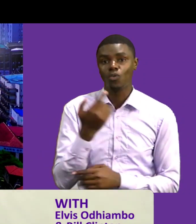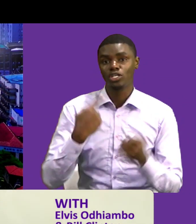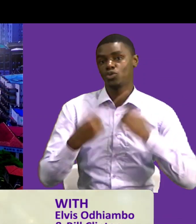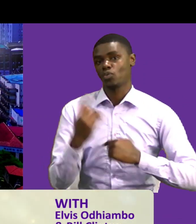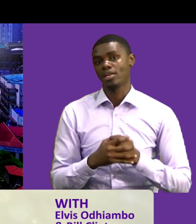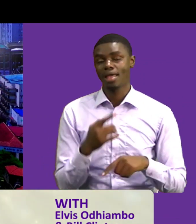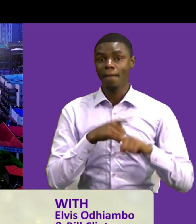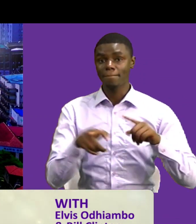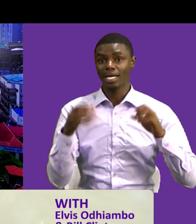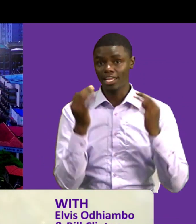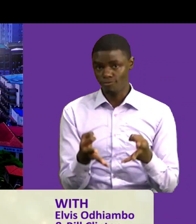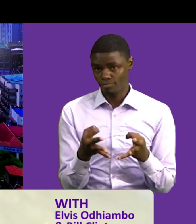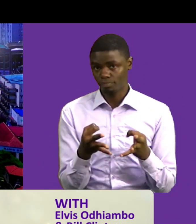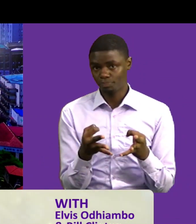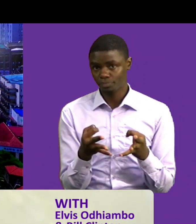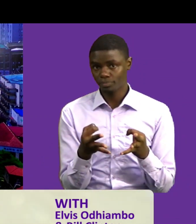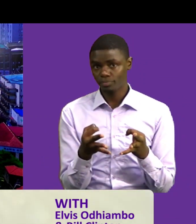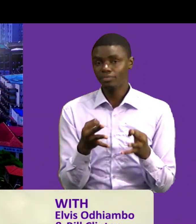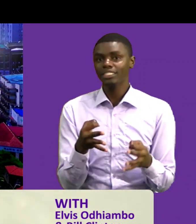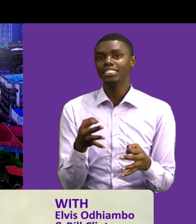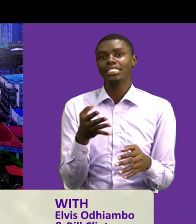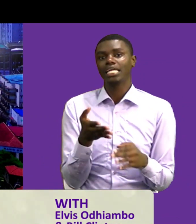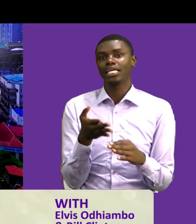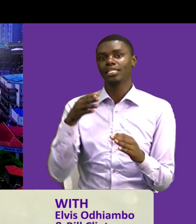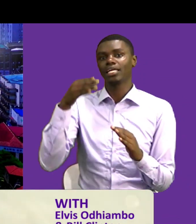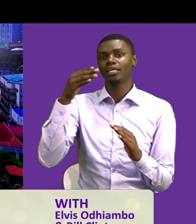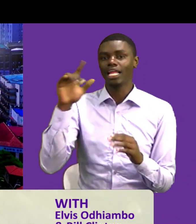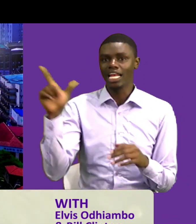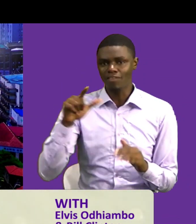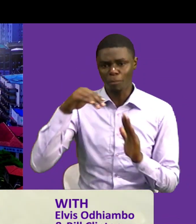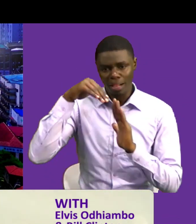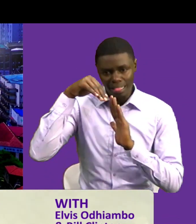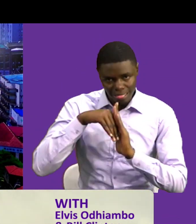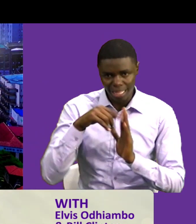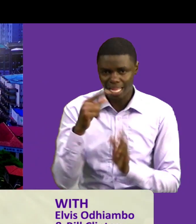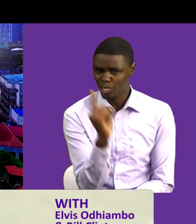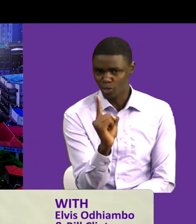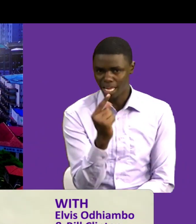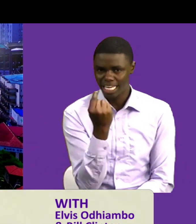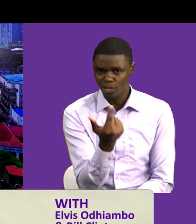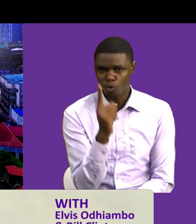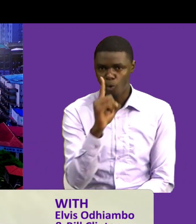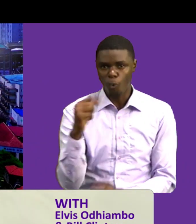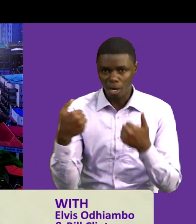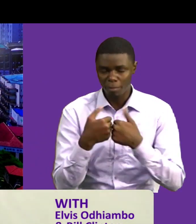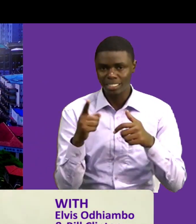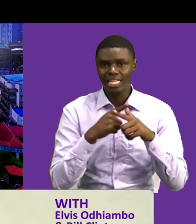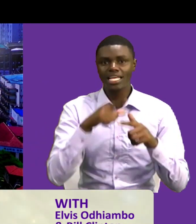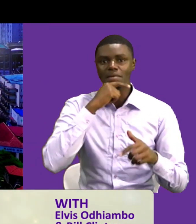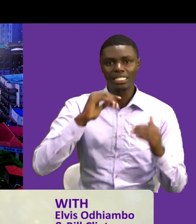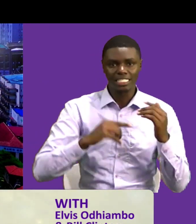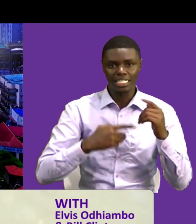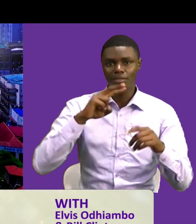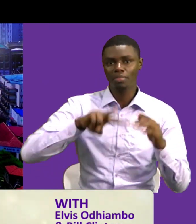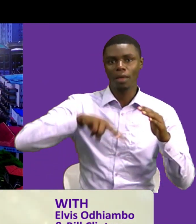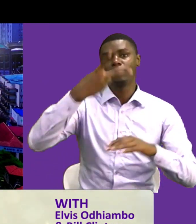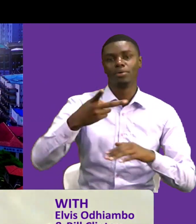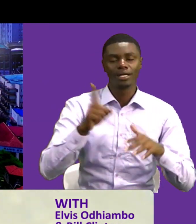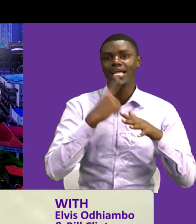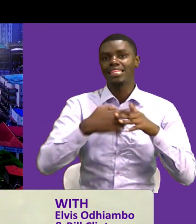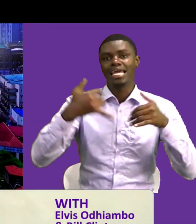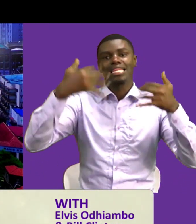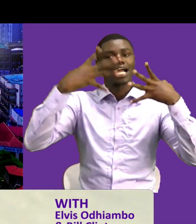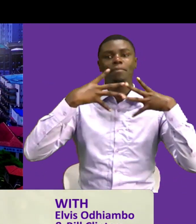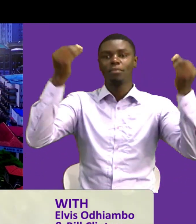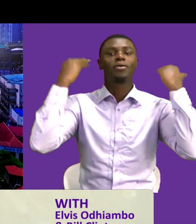win. But if they just slide at least, let's say in one match, and Man City goes there up, it will be gone and gone